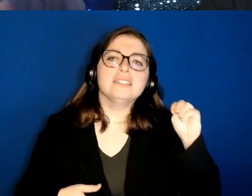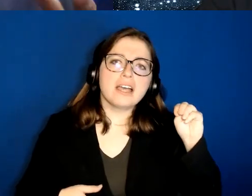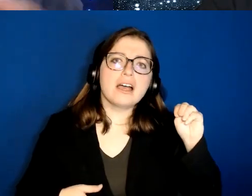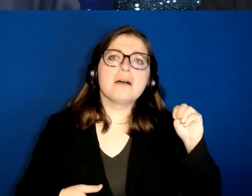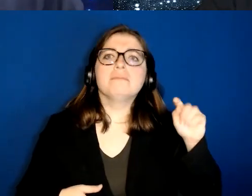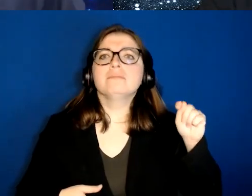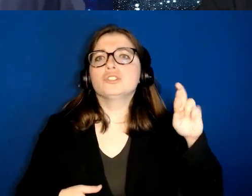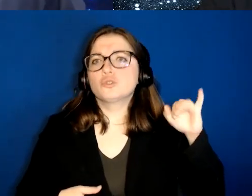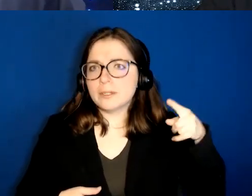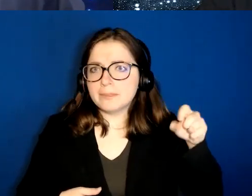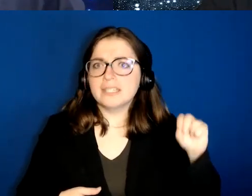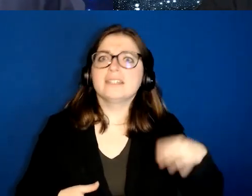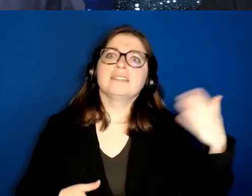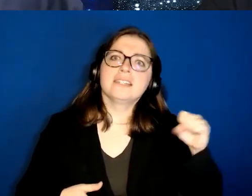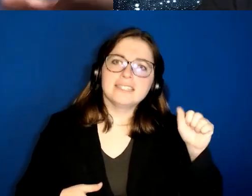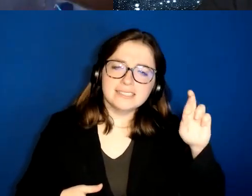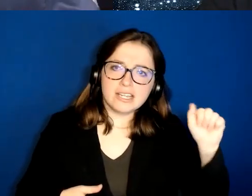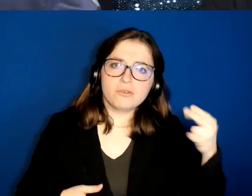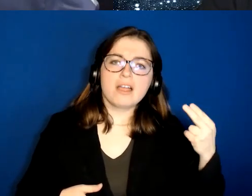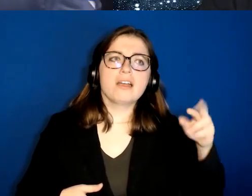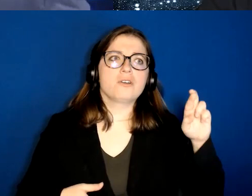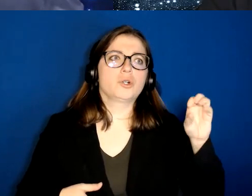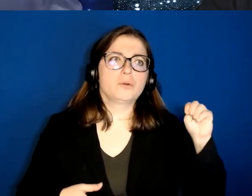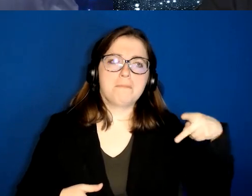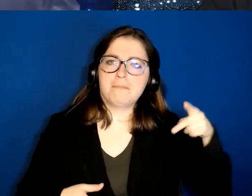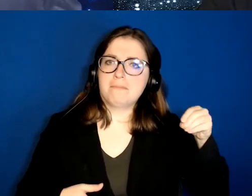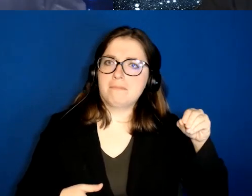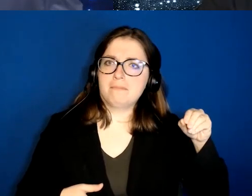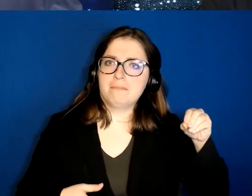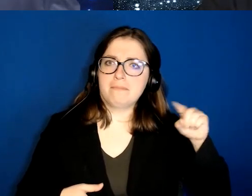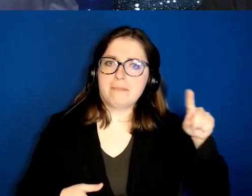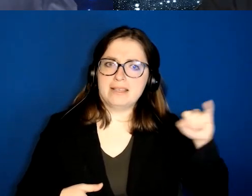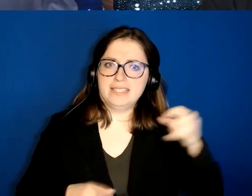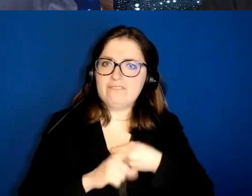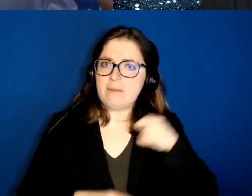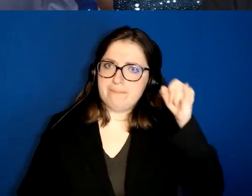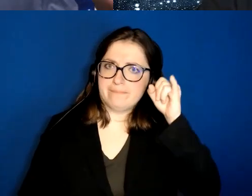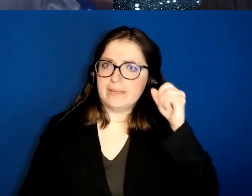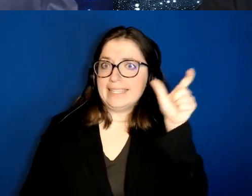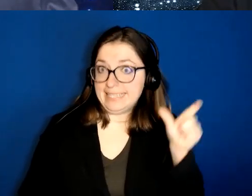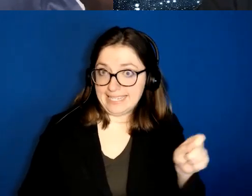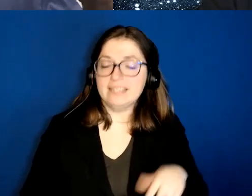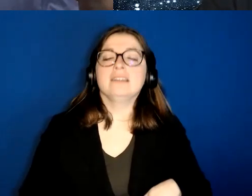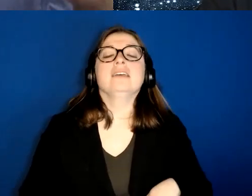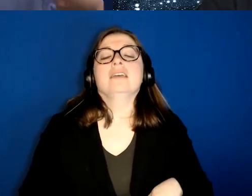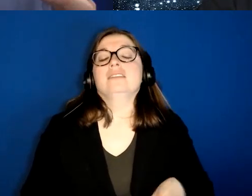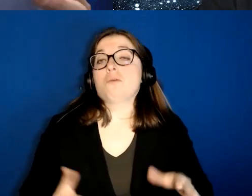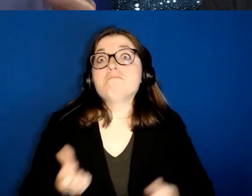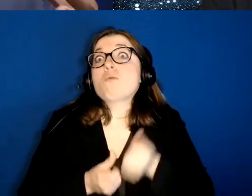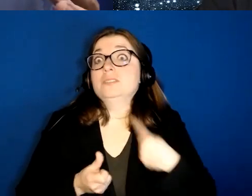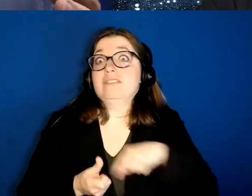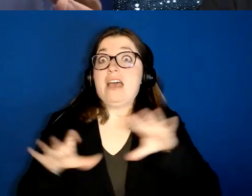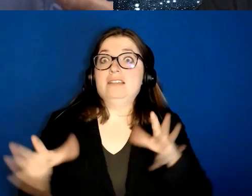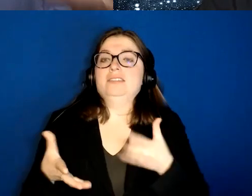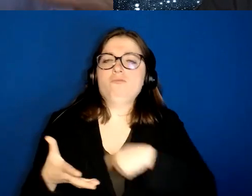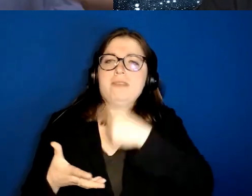Chandler, Sarah Rampazzi from Italy. Most of us, we really agree that information